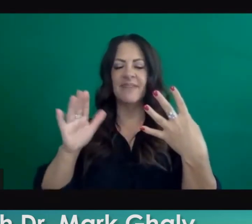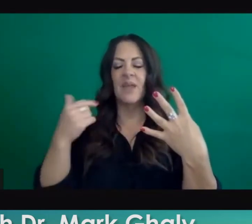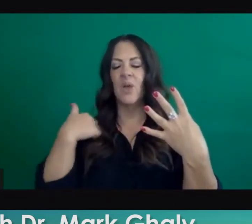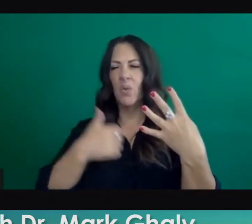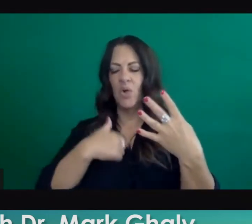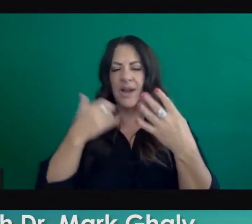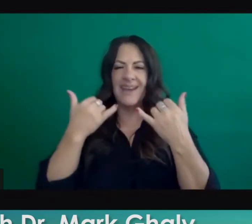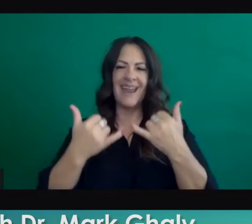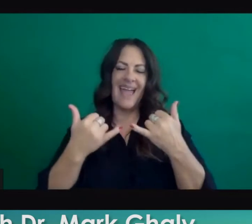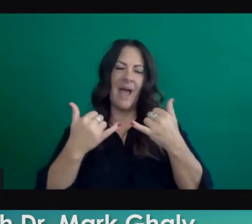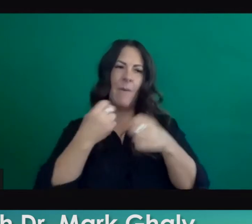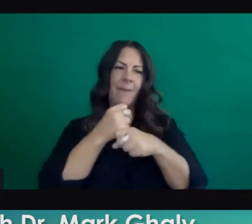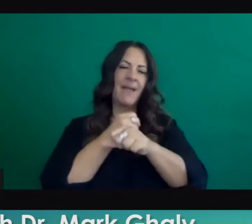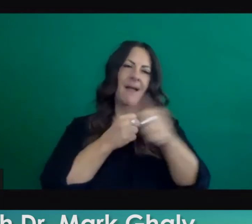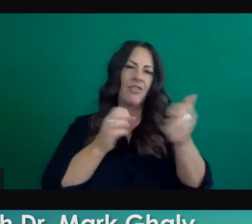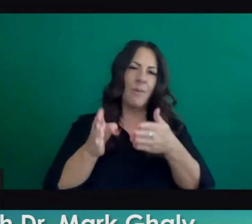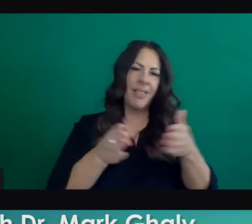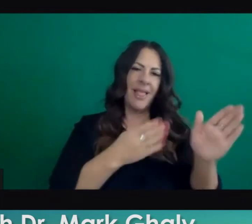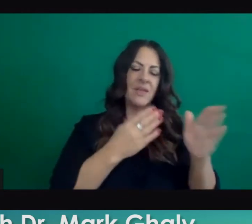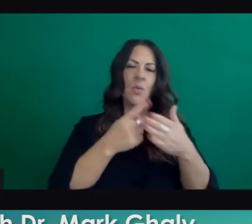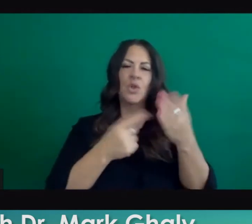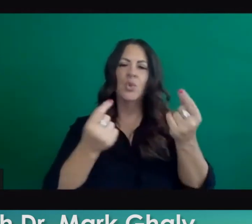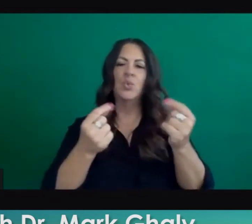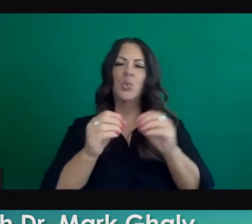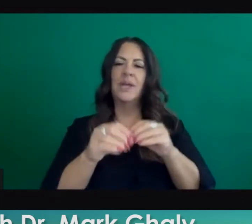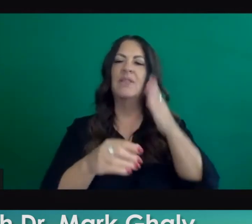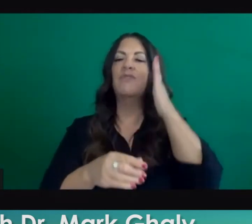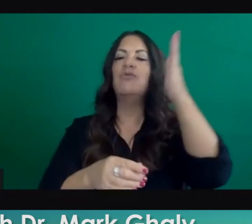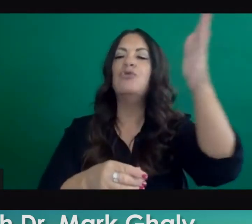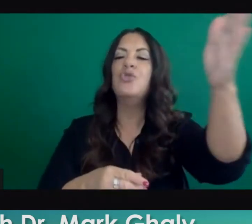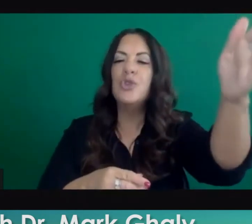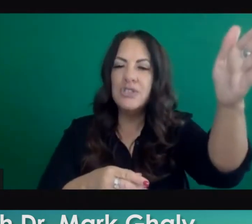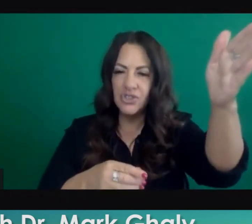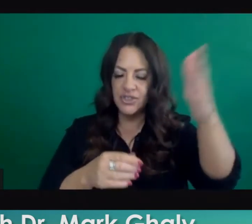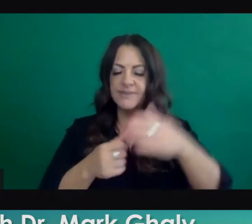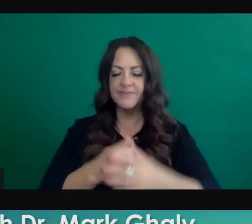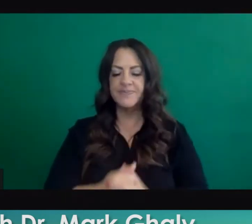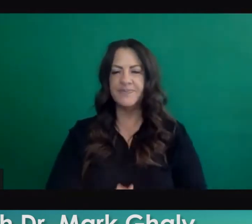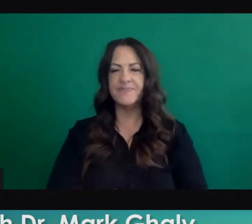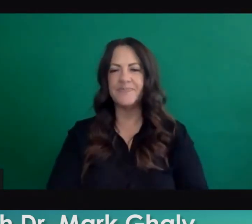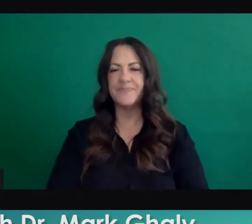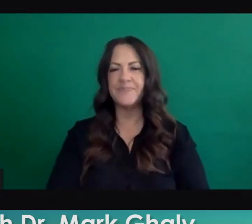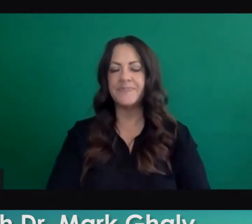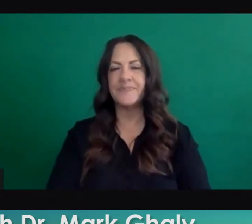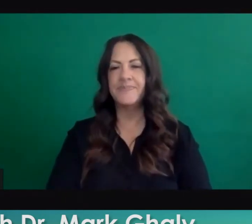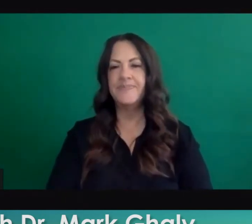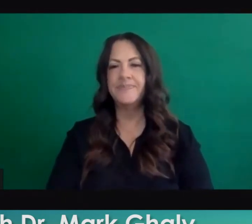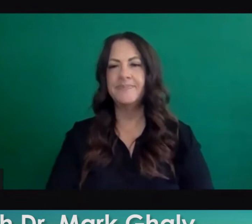working on thinking through those details already. Victoria Colliver, Politico.